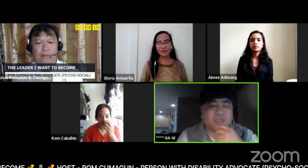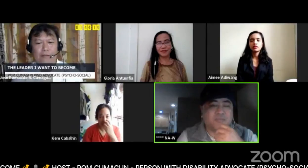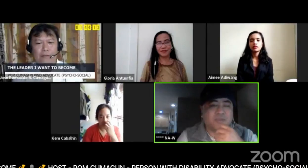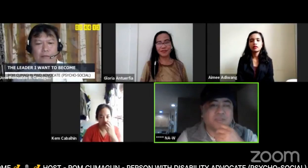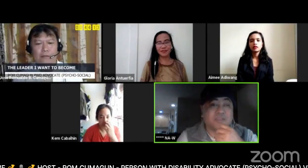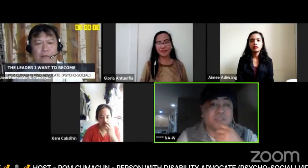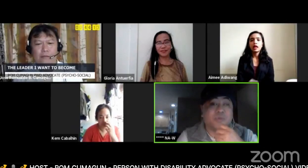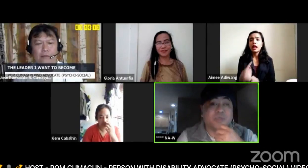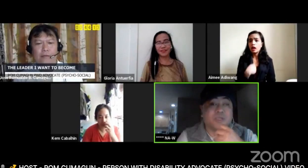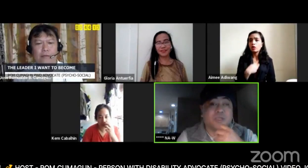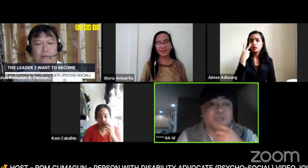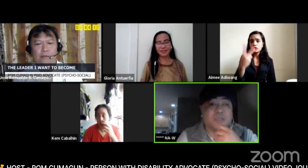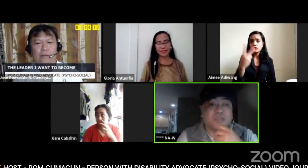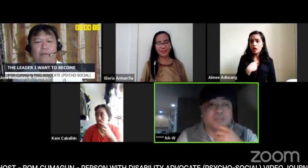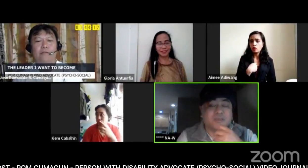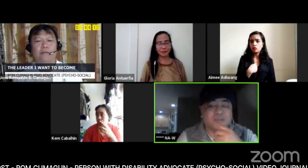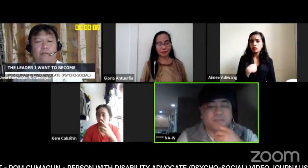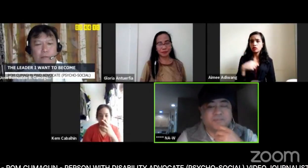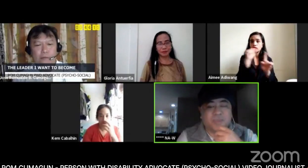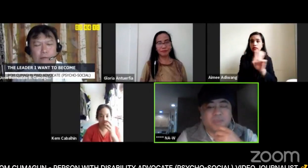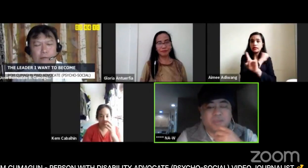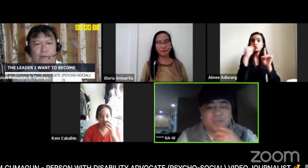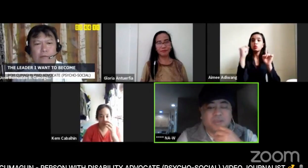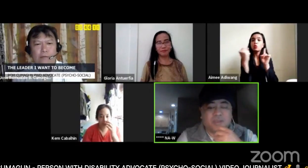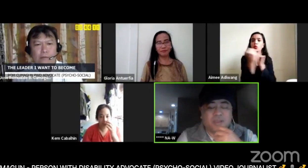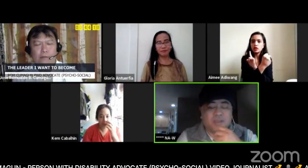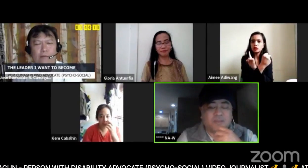I see myself as a situational leader.